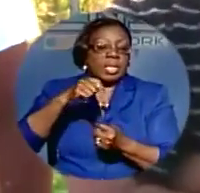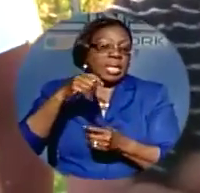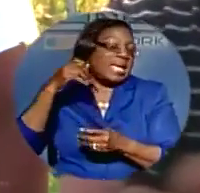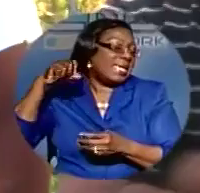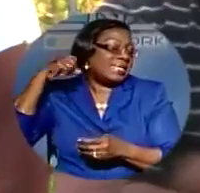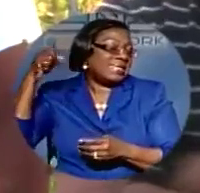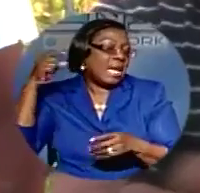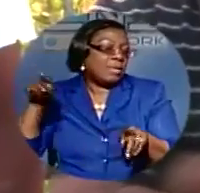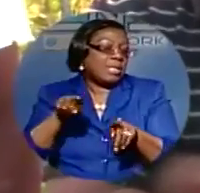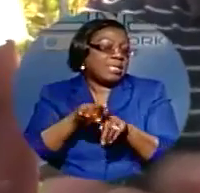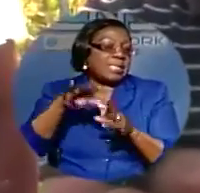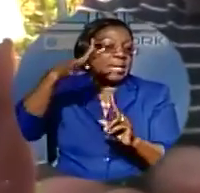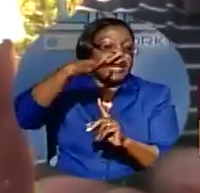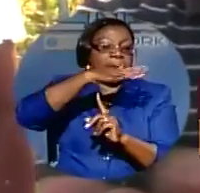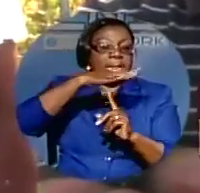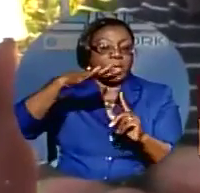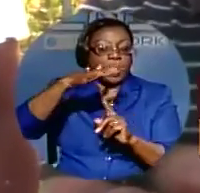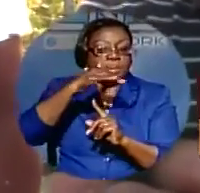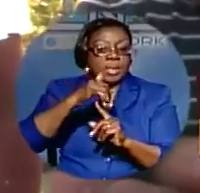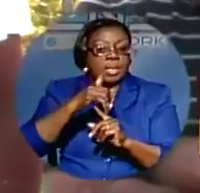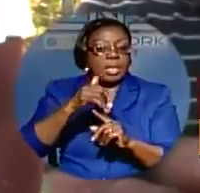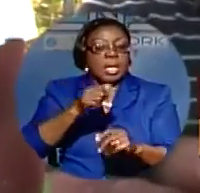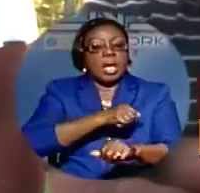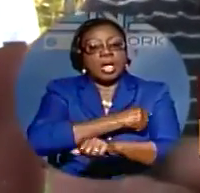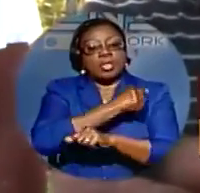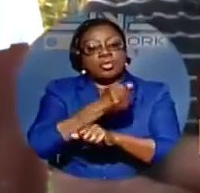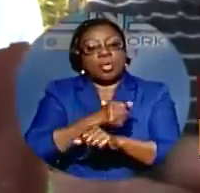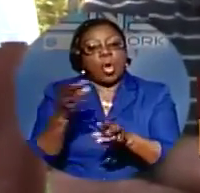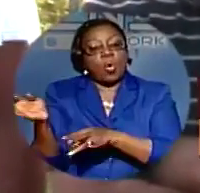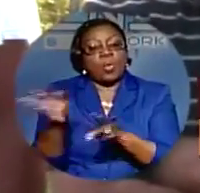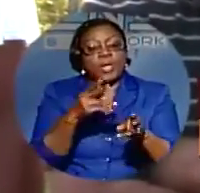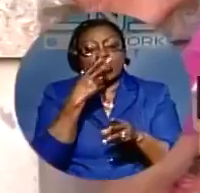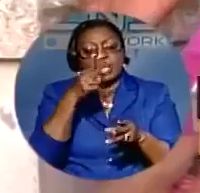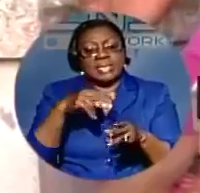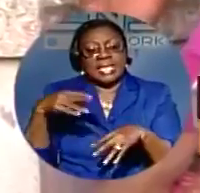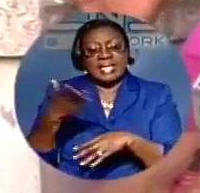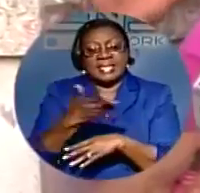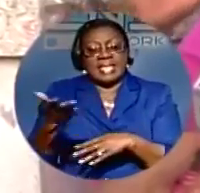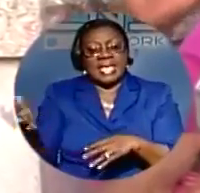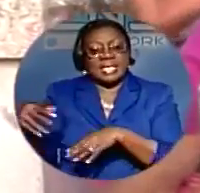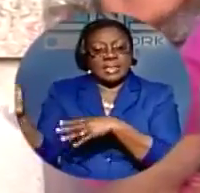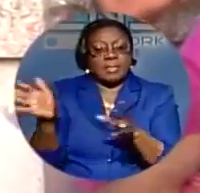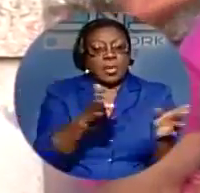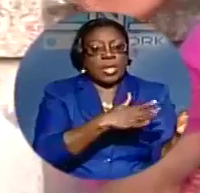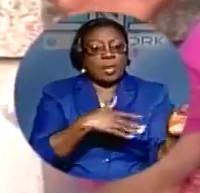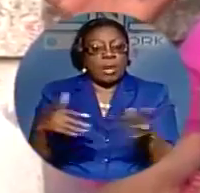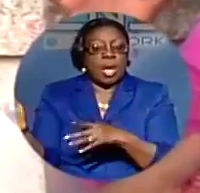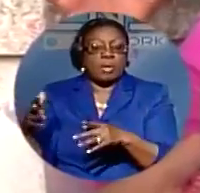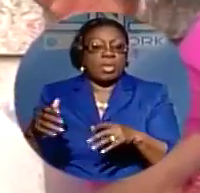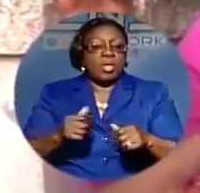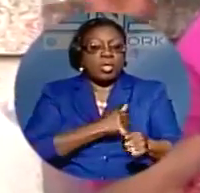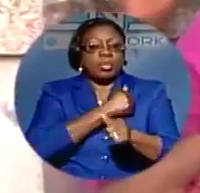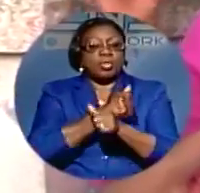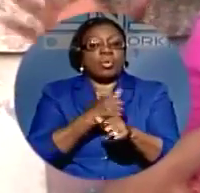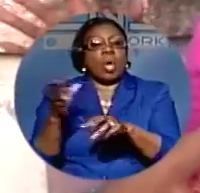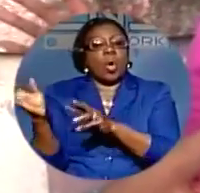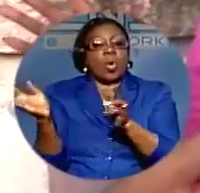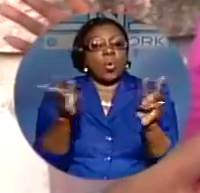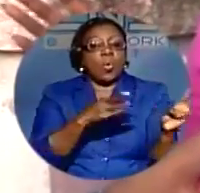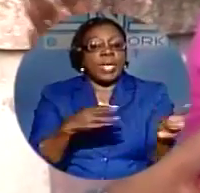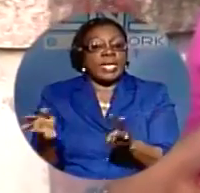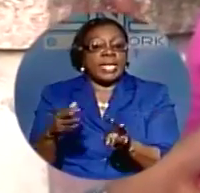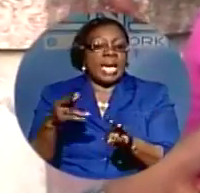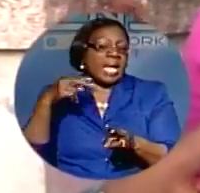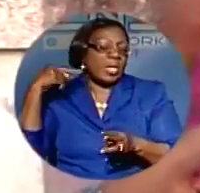helicopter. And a big gush of wind, and you could see things float around the debris. It's just like a bunch of wind and